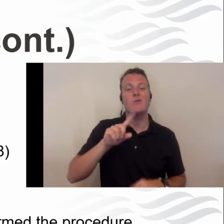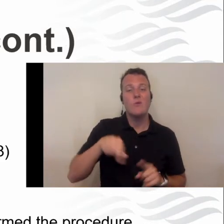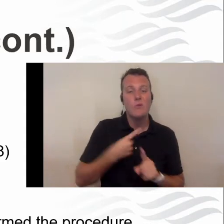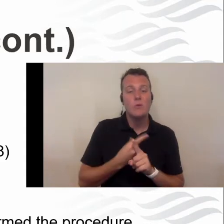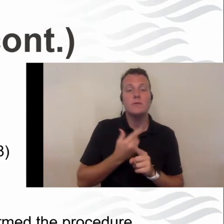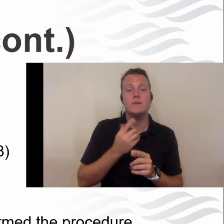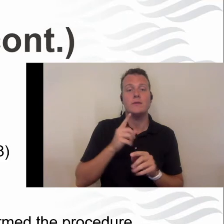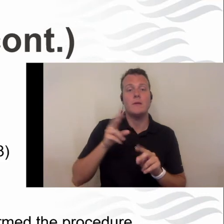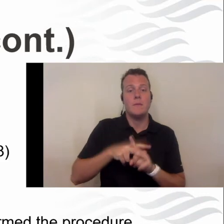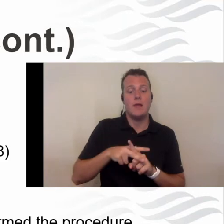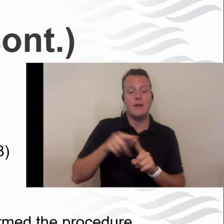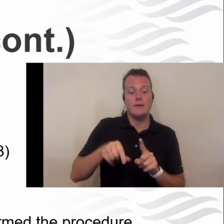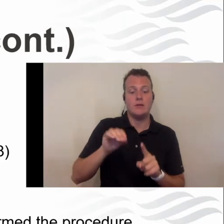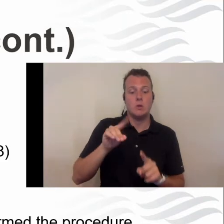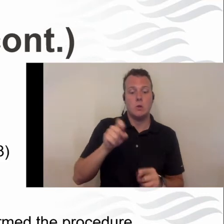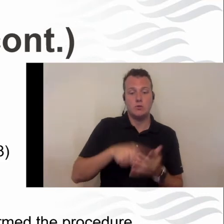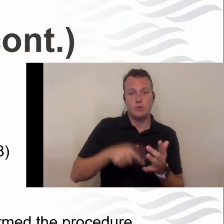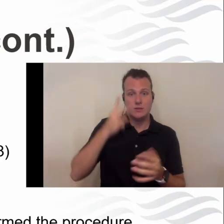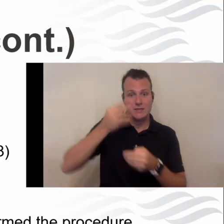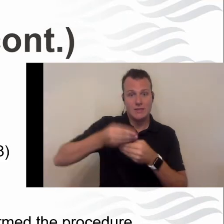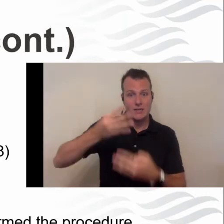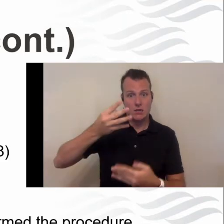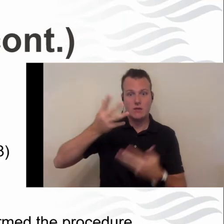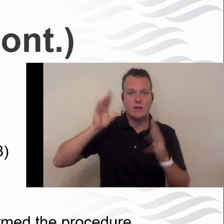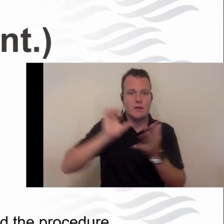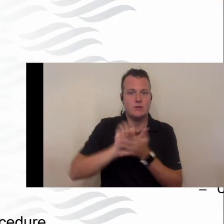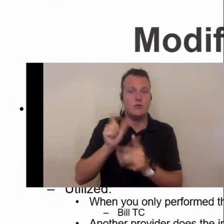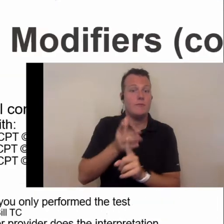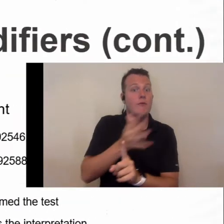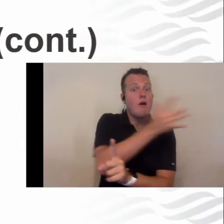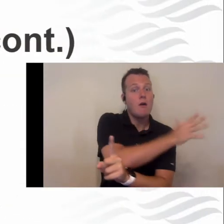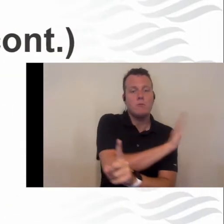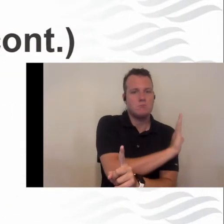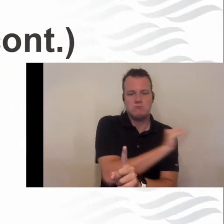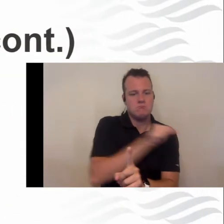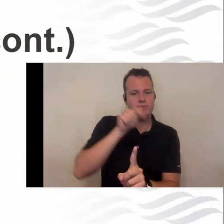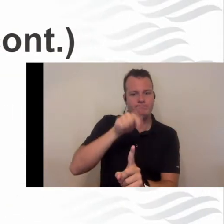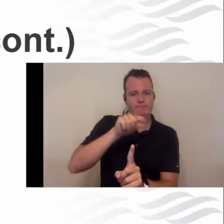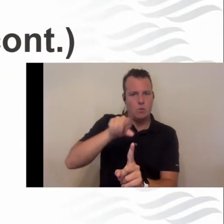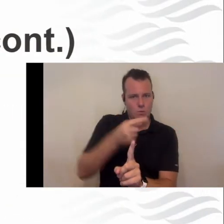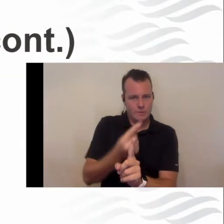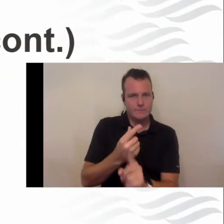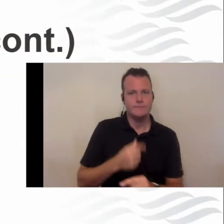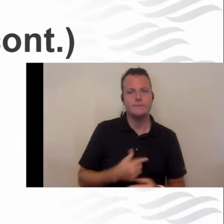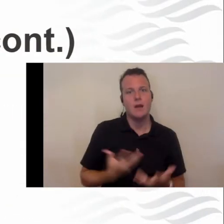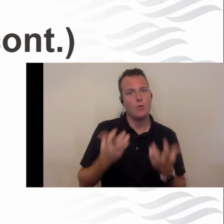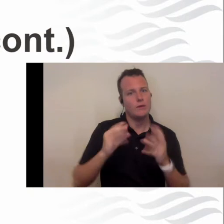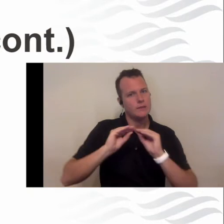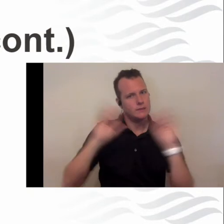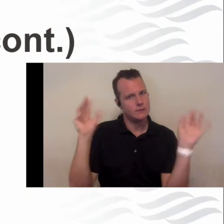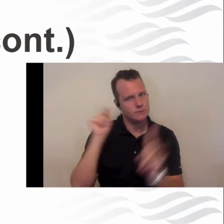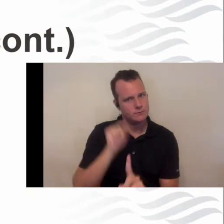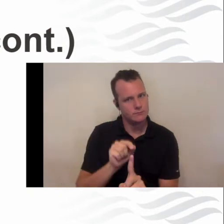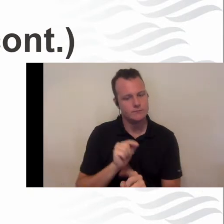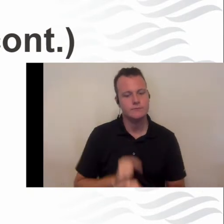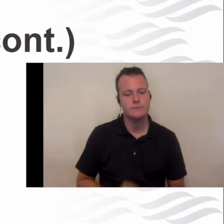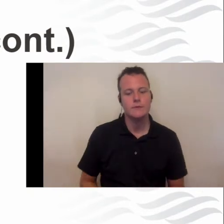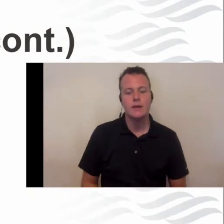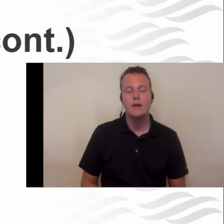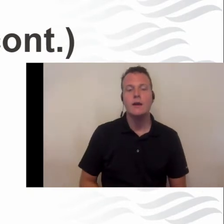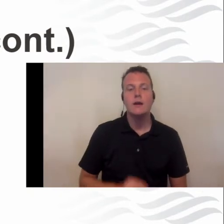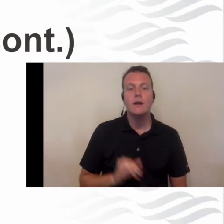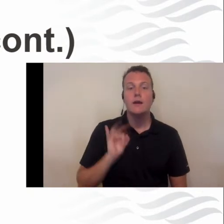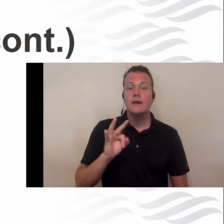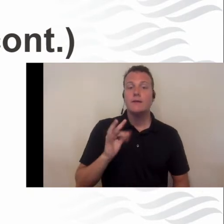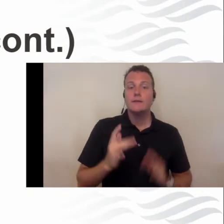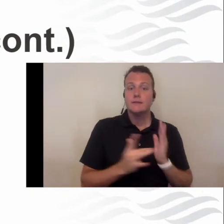only these codes that you see here. So I just want to be pretty clear about that. So if the technician did the